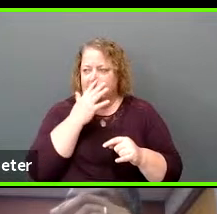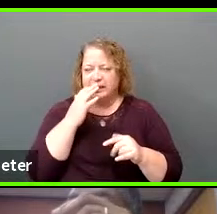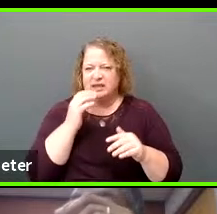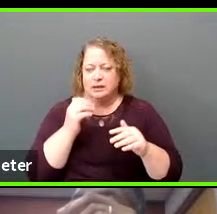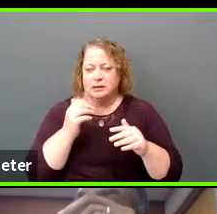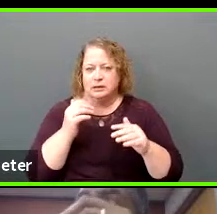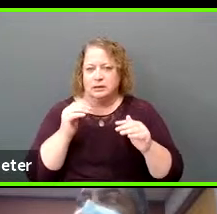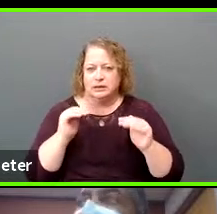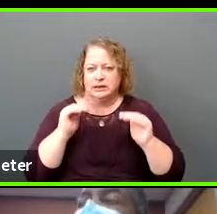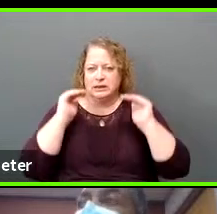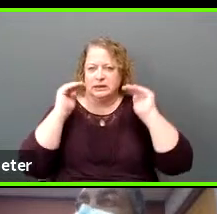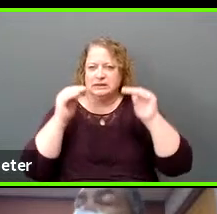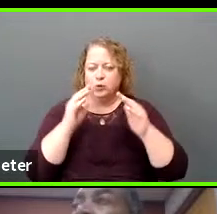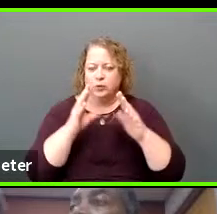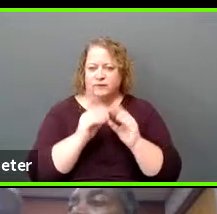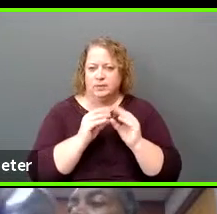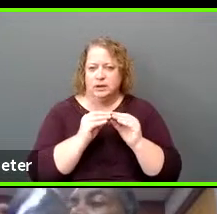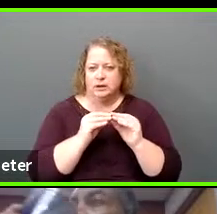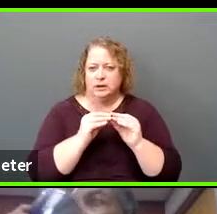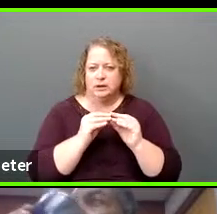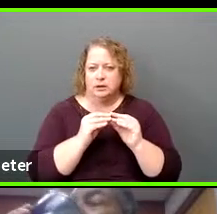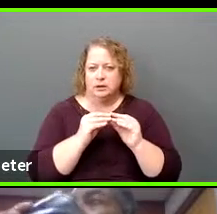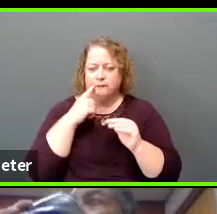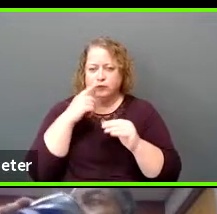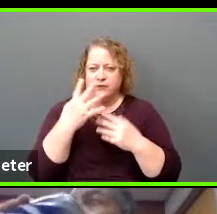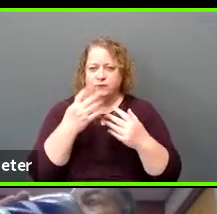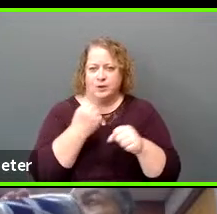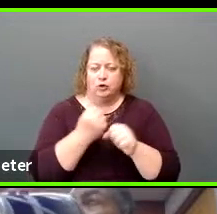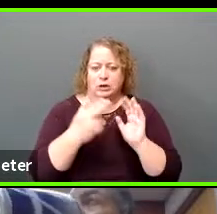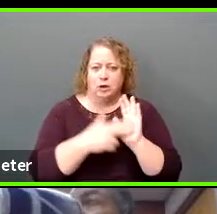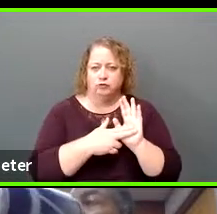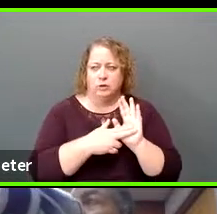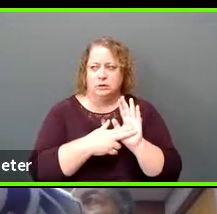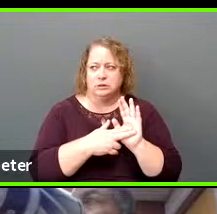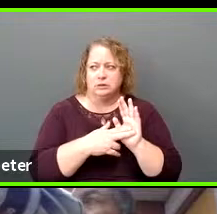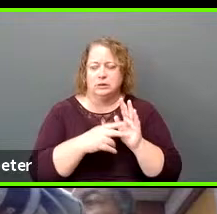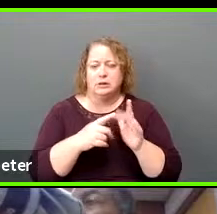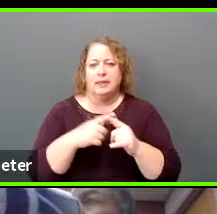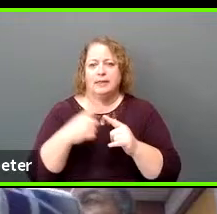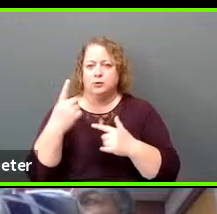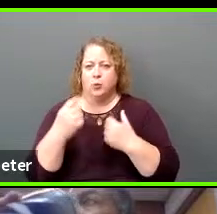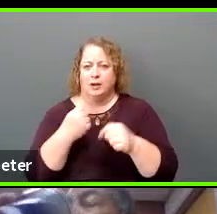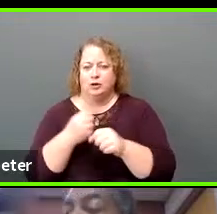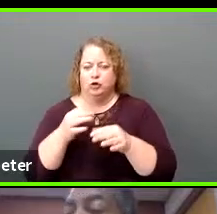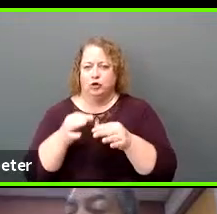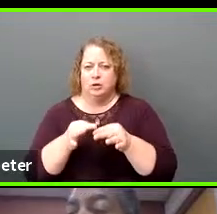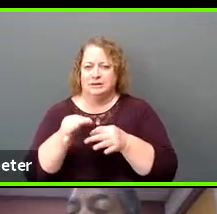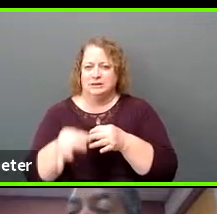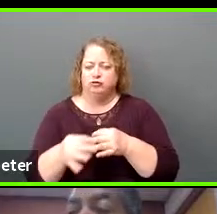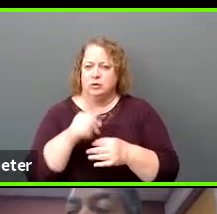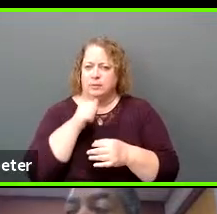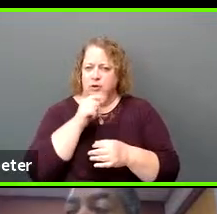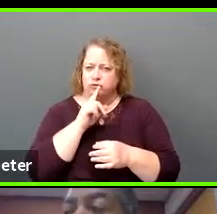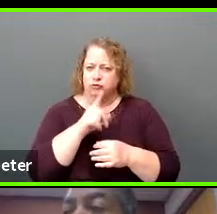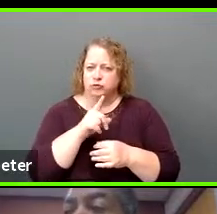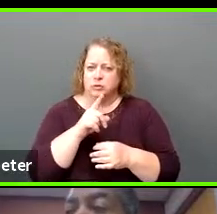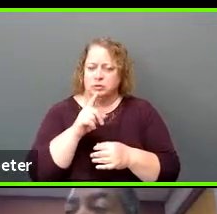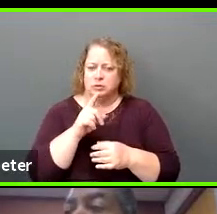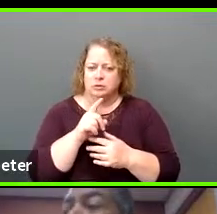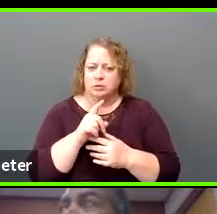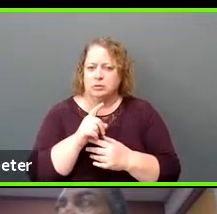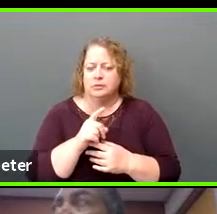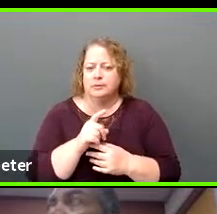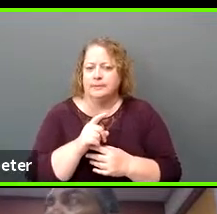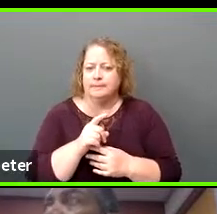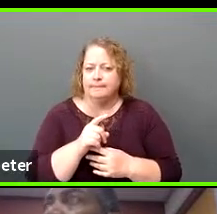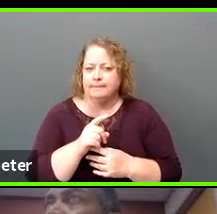meeting for the 4-year contracts and the bids Mm-hmm. and this 1-year extension. Mm-hmm. And I'm not sure if this was the appropriate time to speak